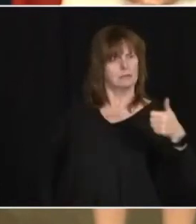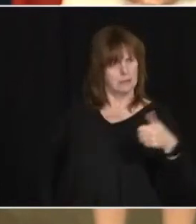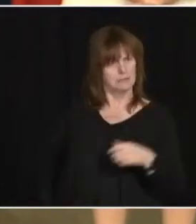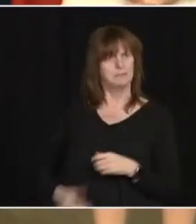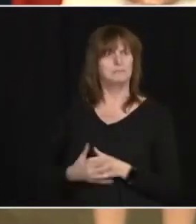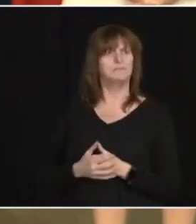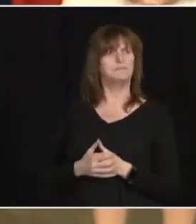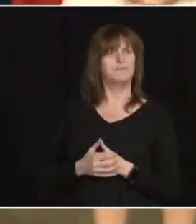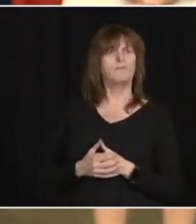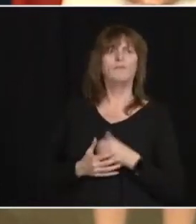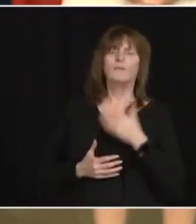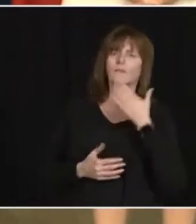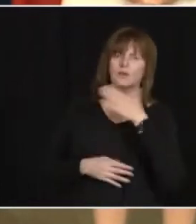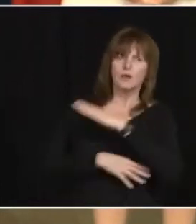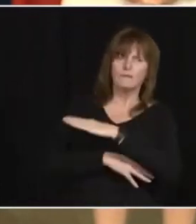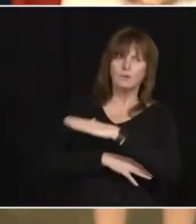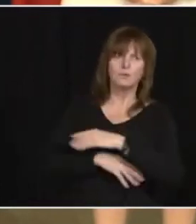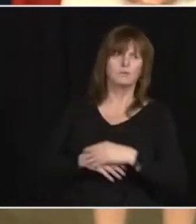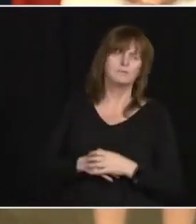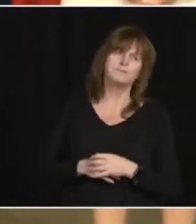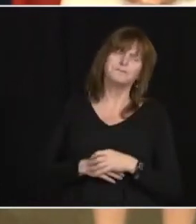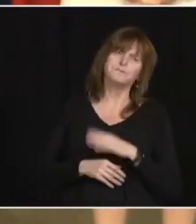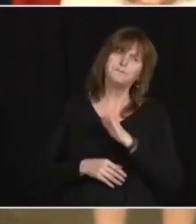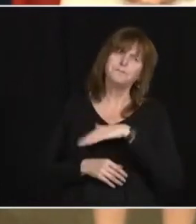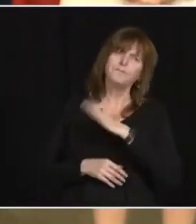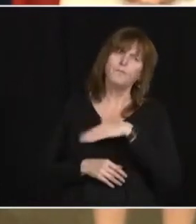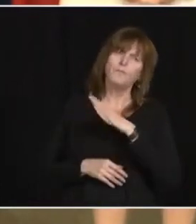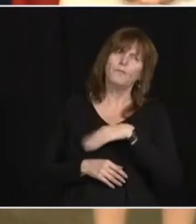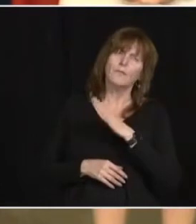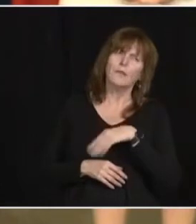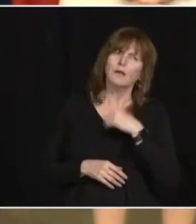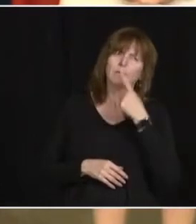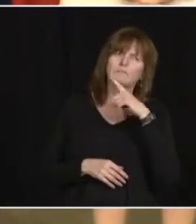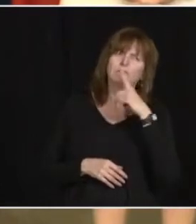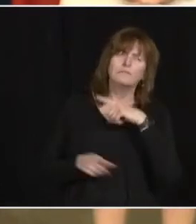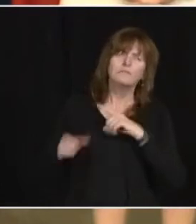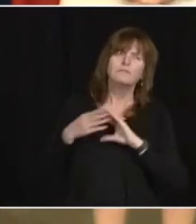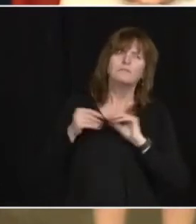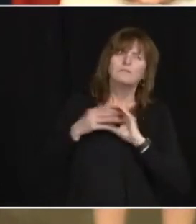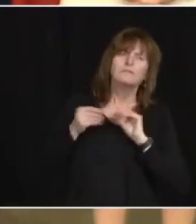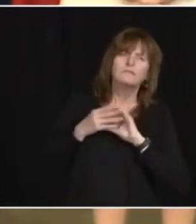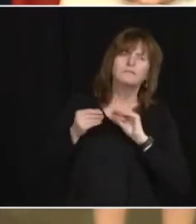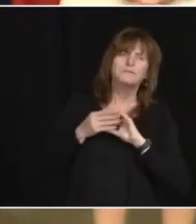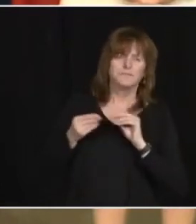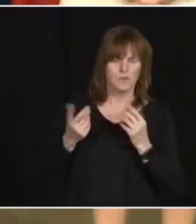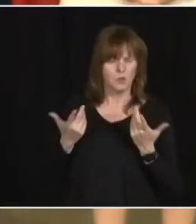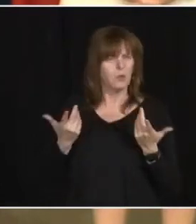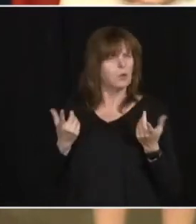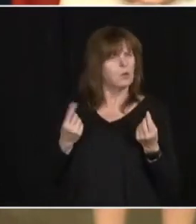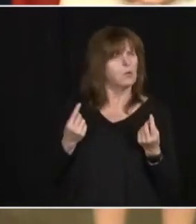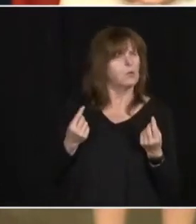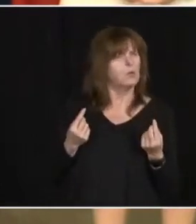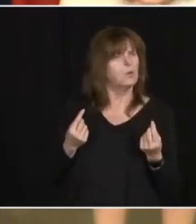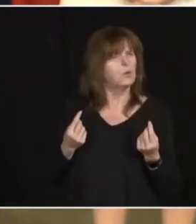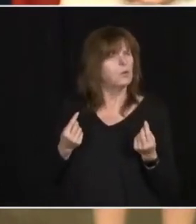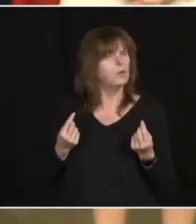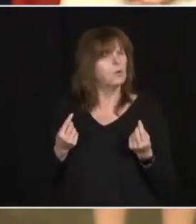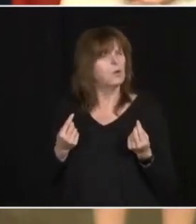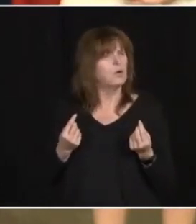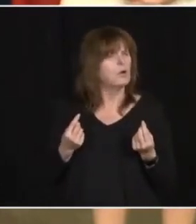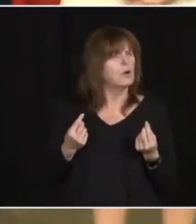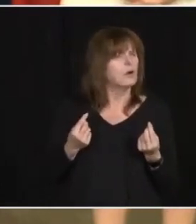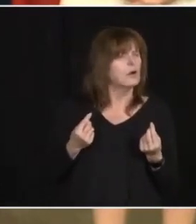Mr. Premier. Could you just talk about what you are going to do to supplement the rent relief program that was announced